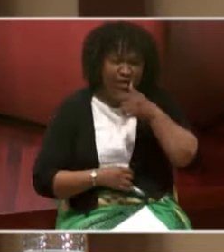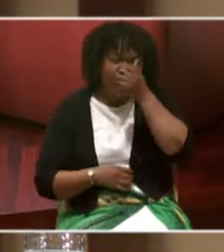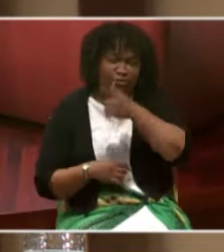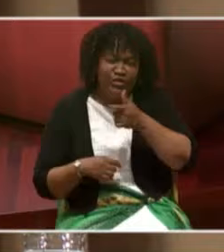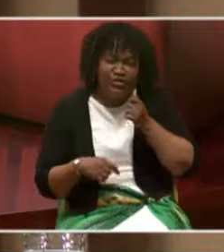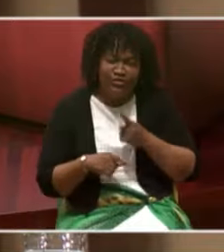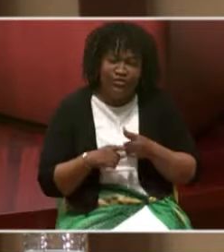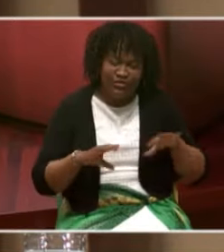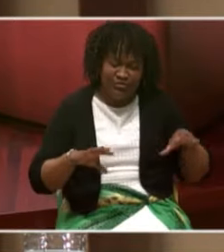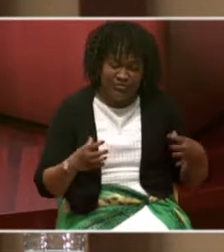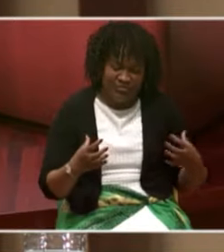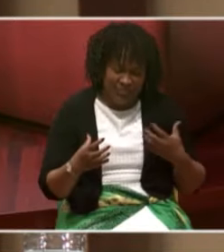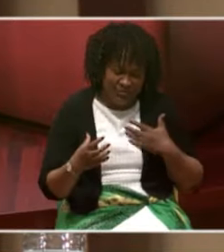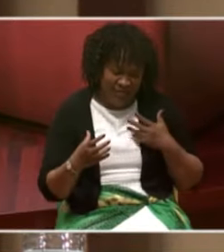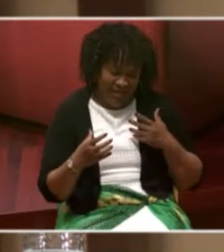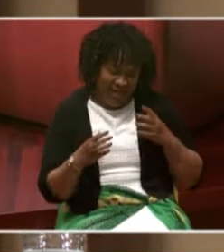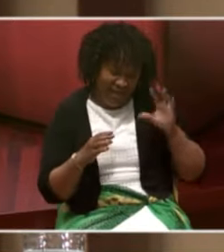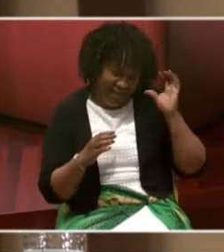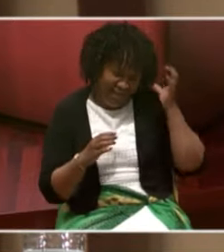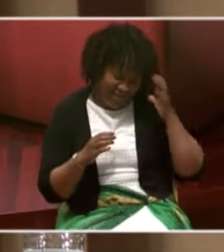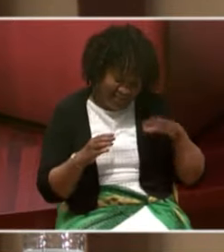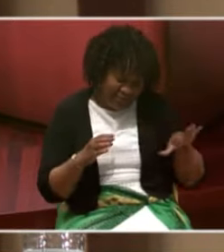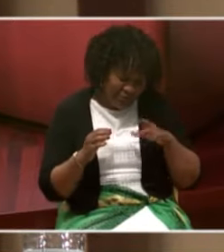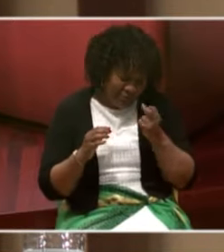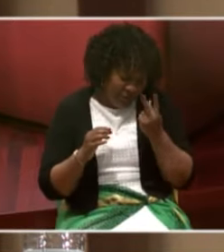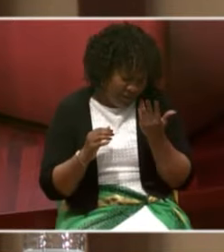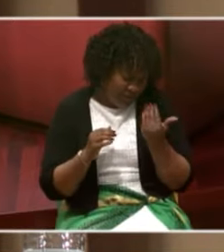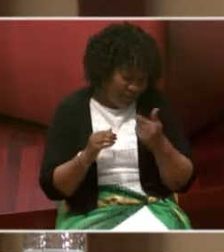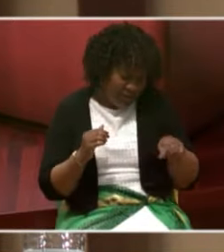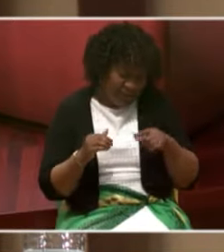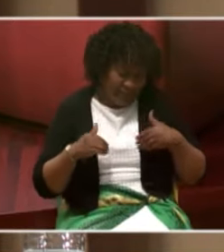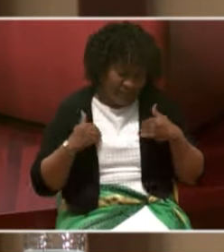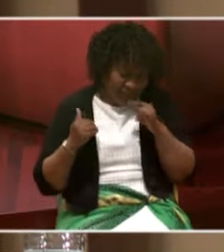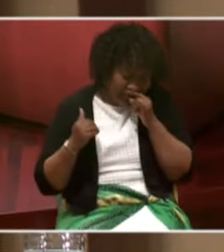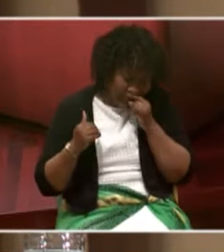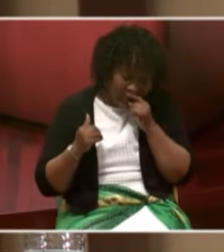You put yourself in harm's way, and we heard about that again tonight.